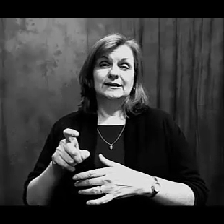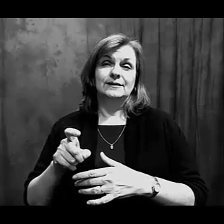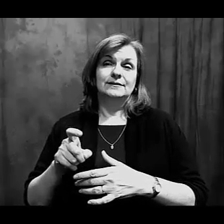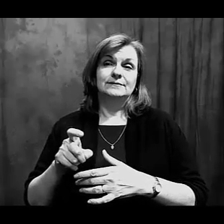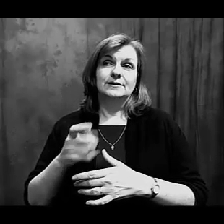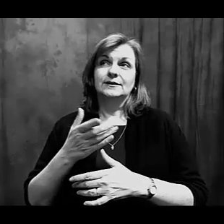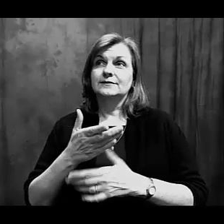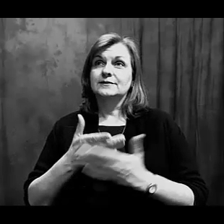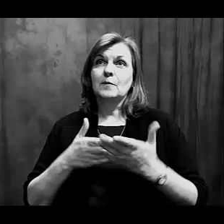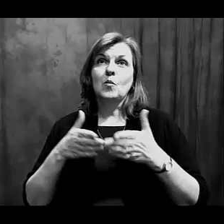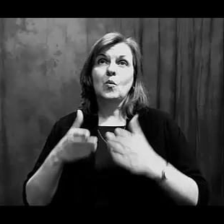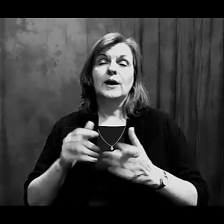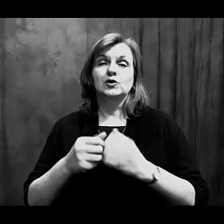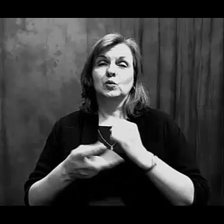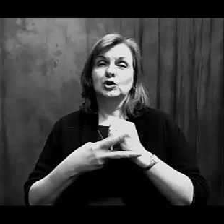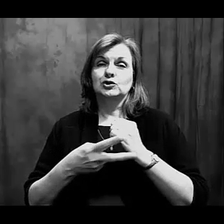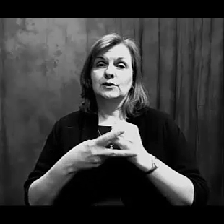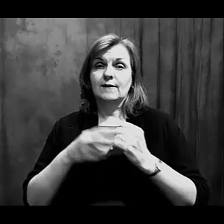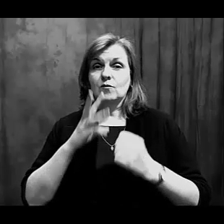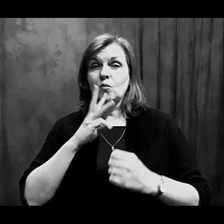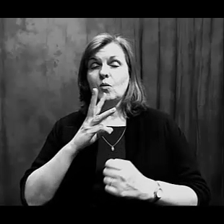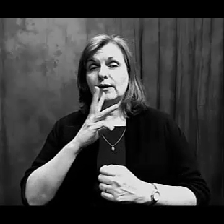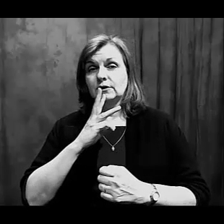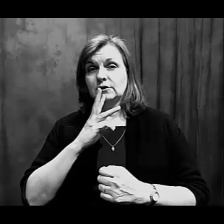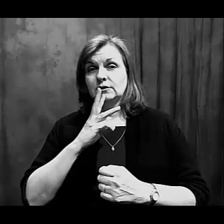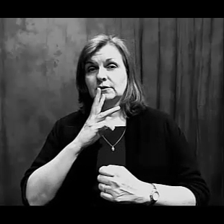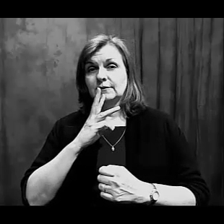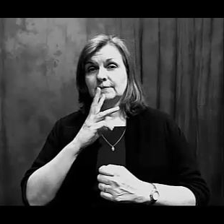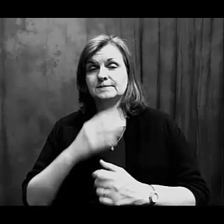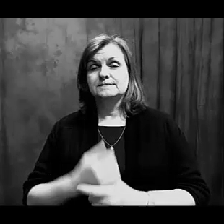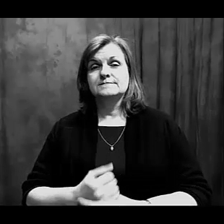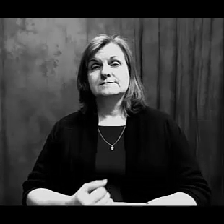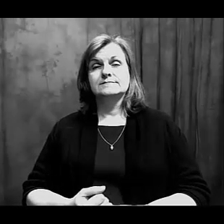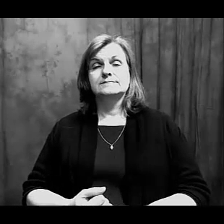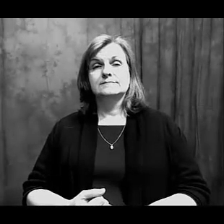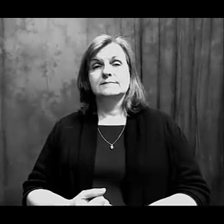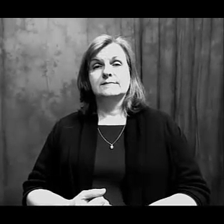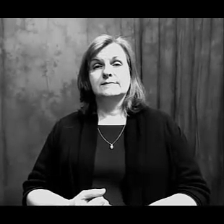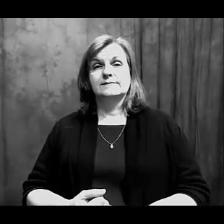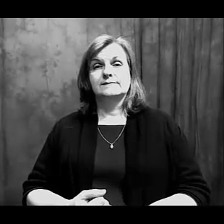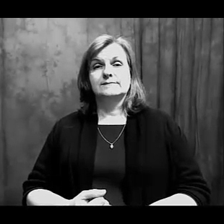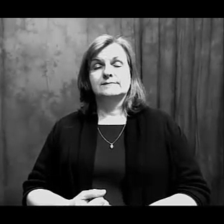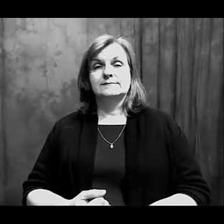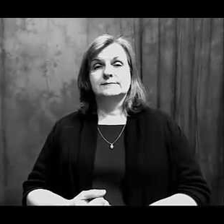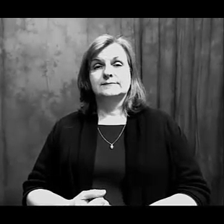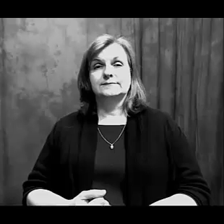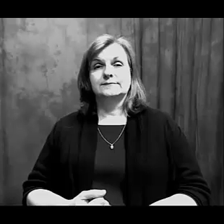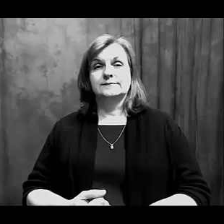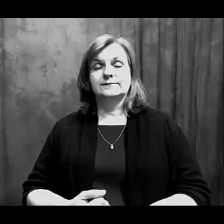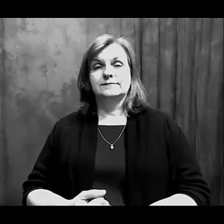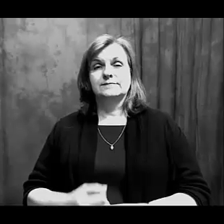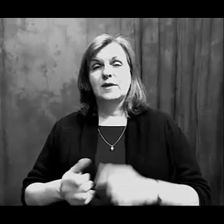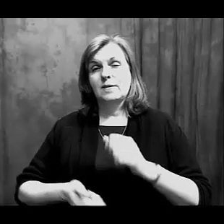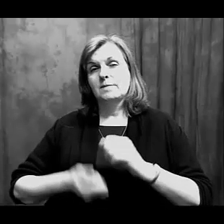They're likely going to need something to conserve or maintain water.